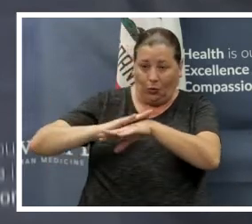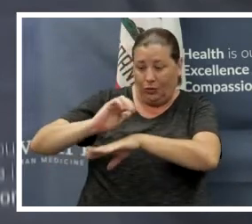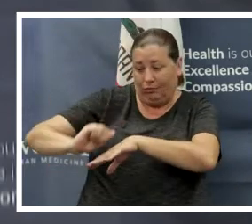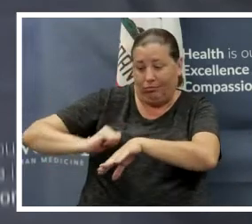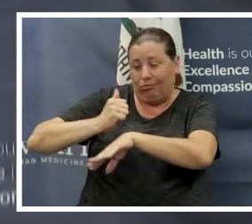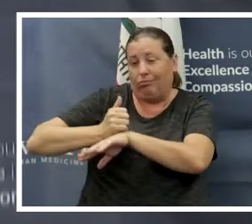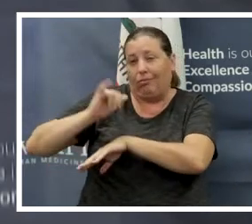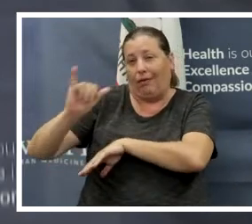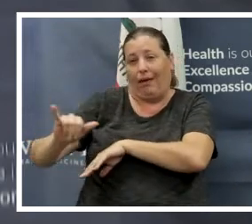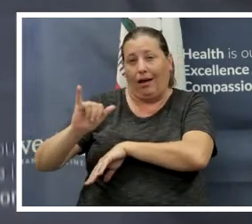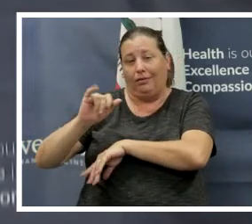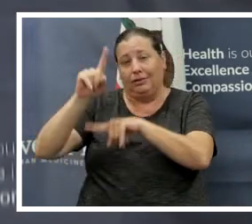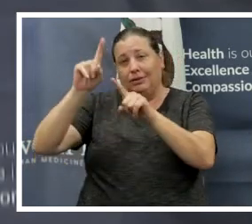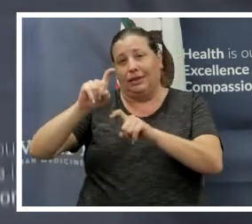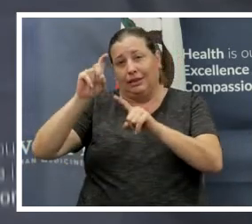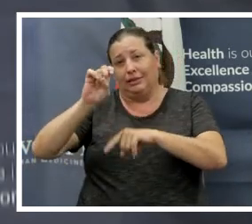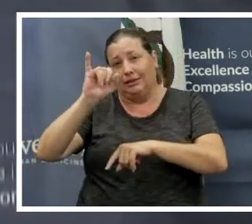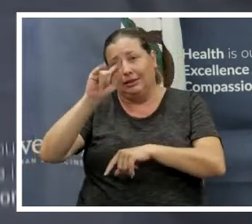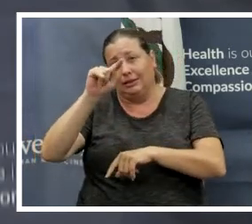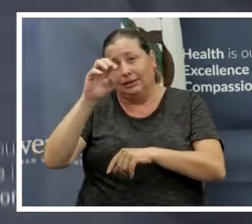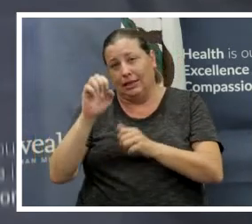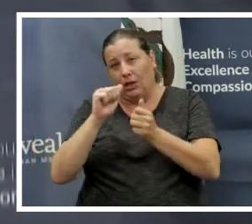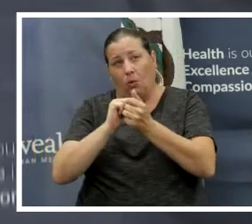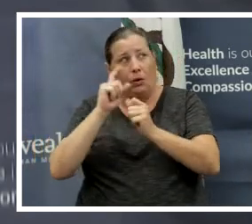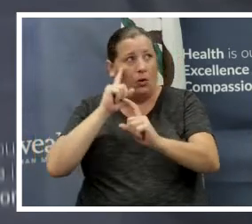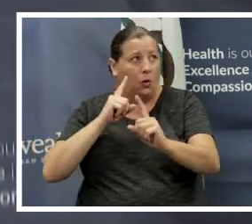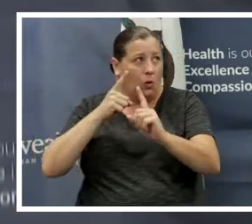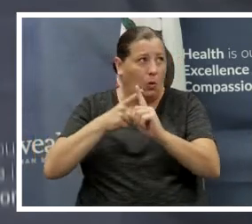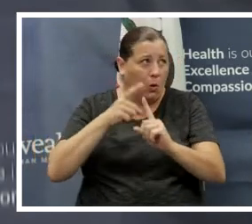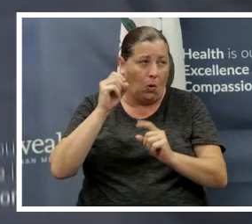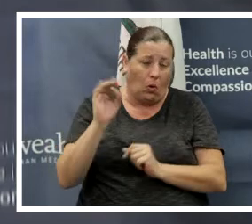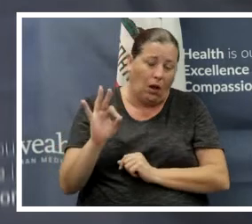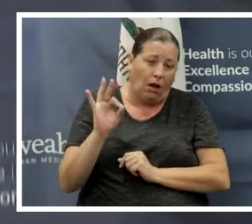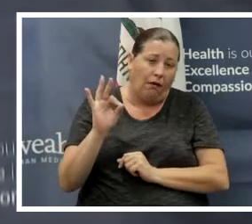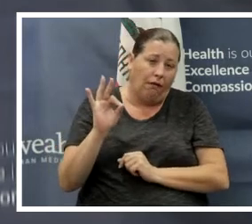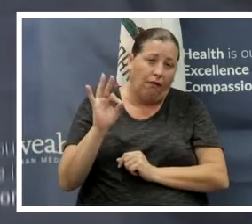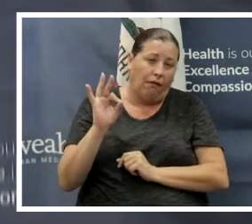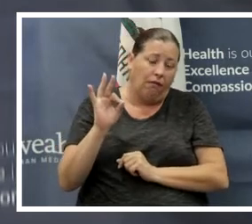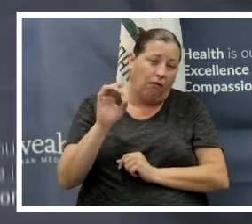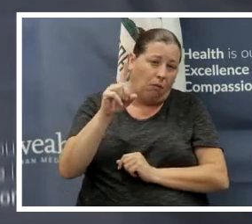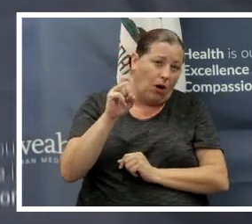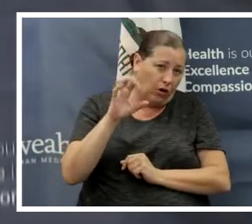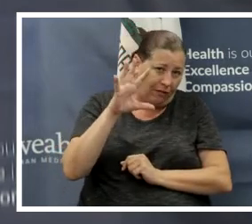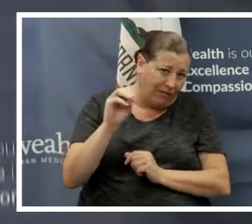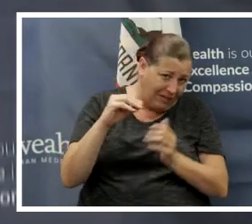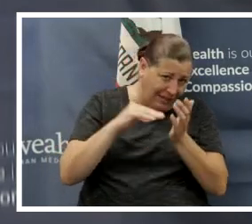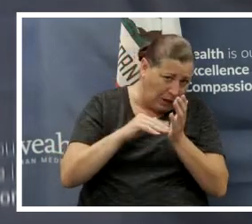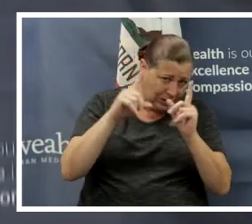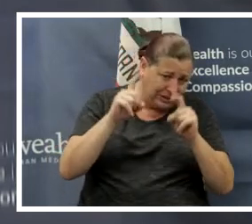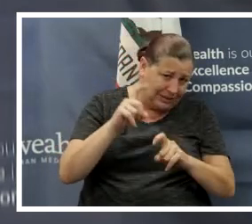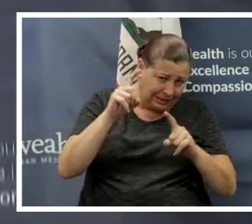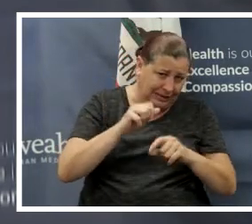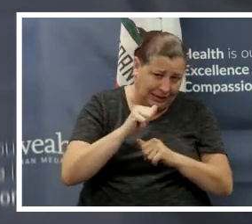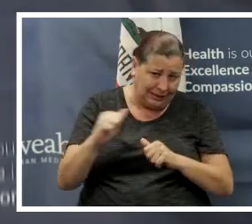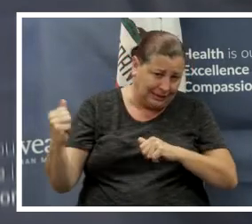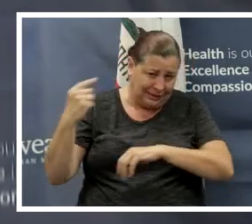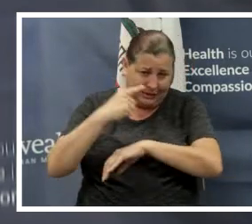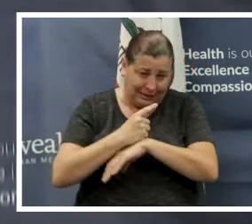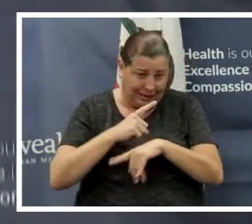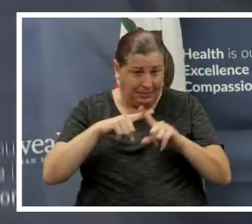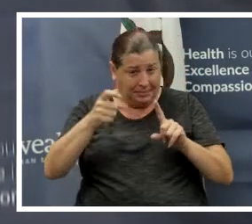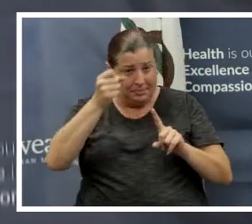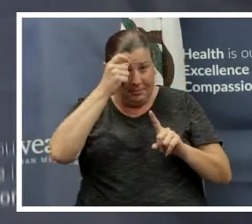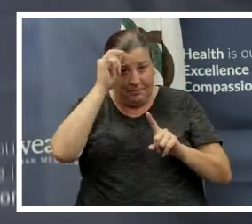the goal of performing 150,000 tests per day. So, but that is a PCR molecular-based